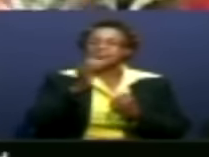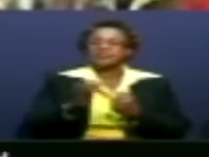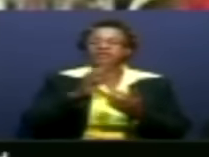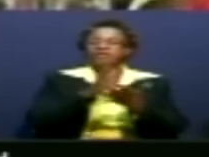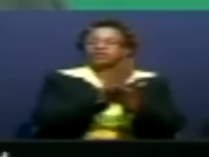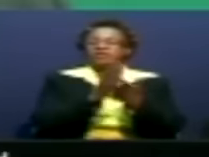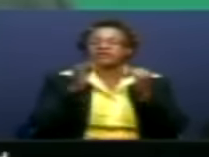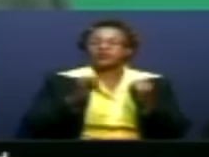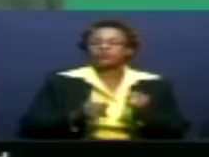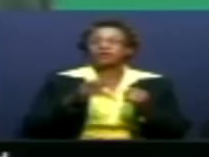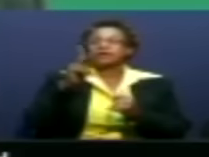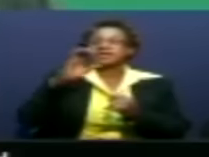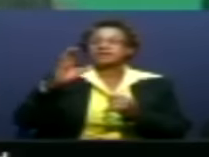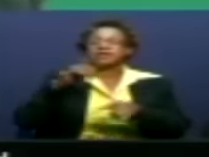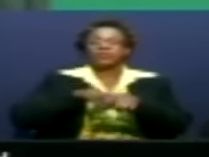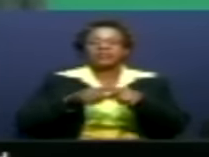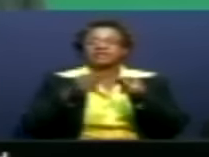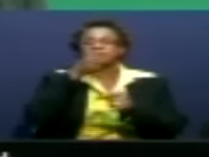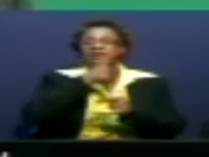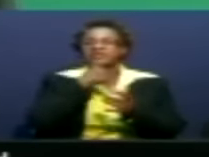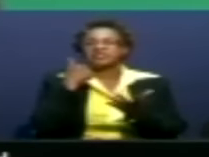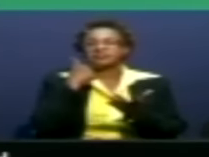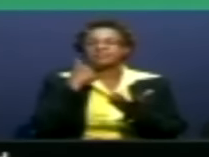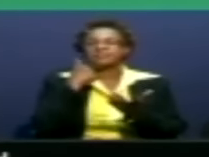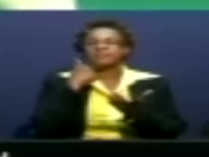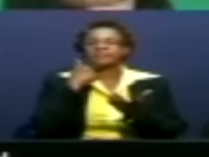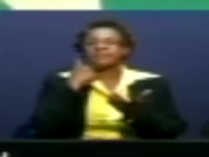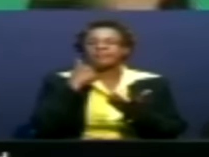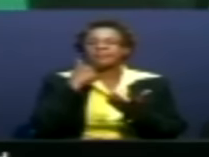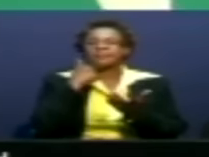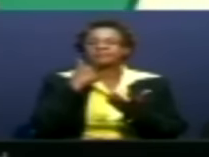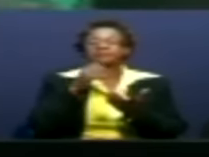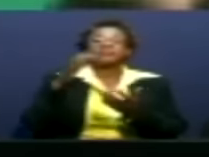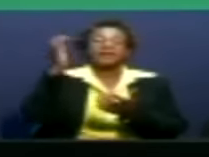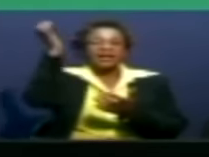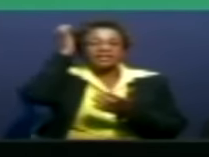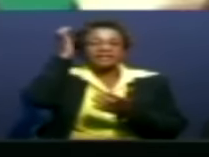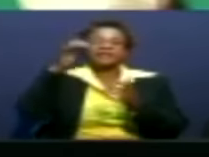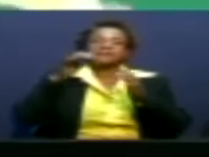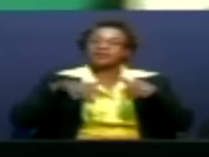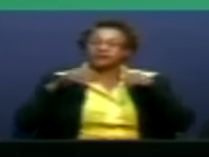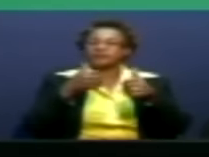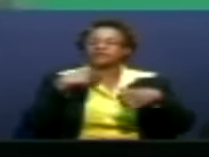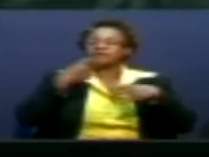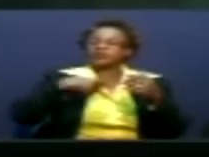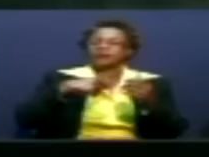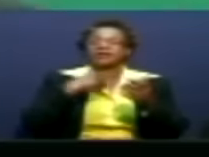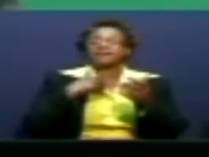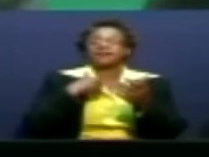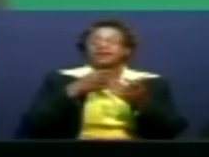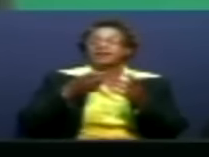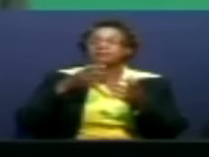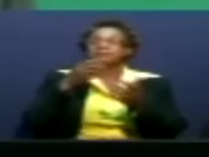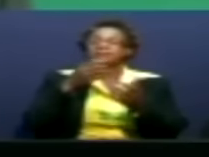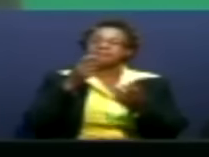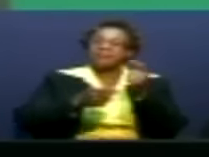KCC when it is last privatized. Year, mvua ilikuwa mingi. Eldred factory ina convert your excess milk to